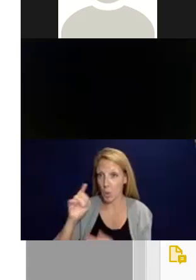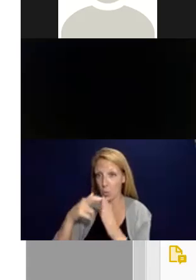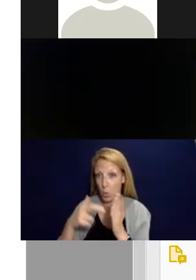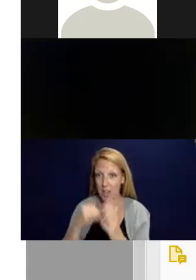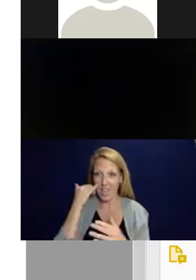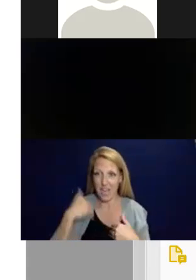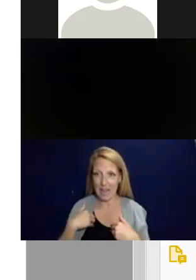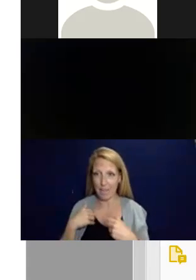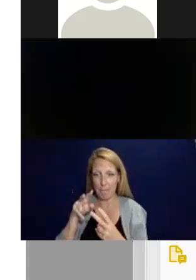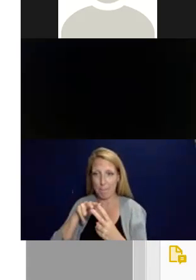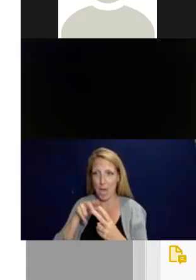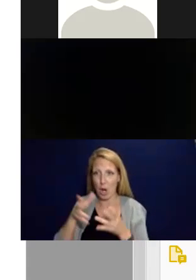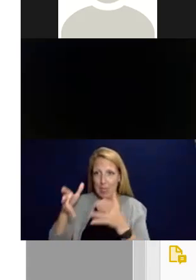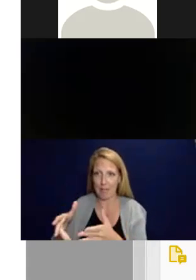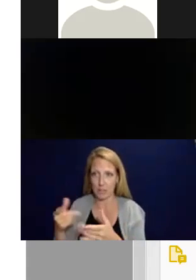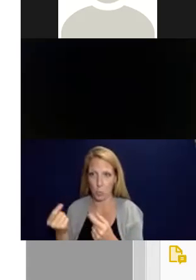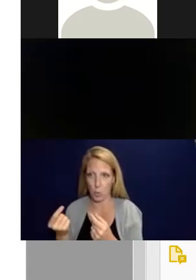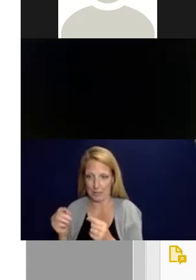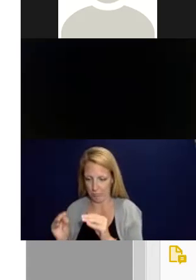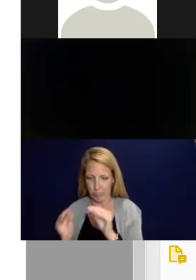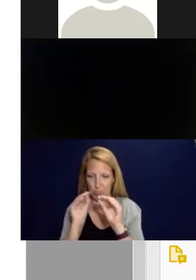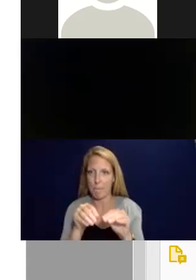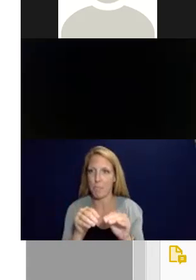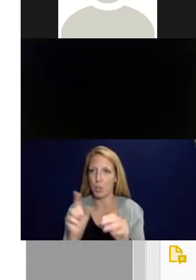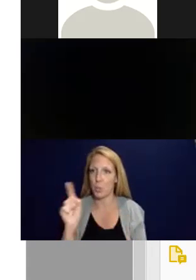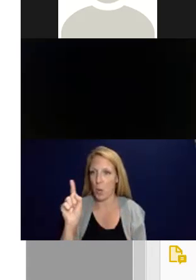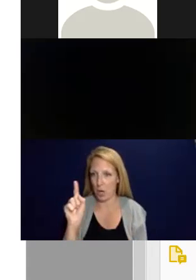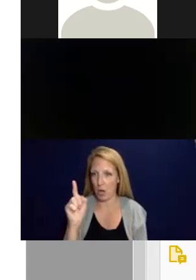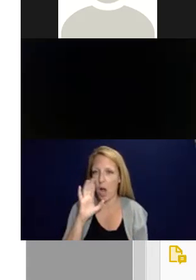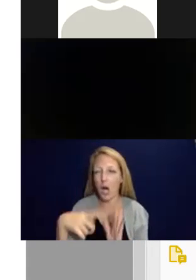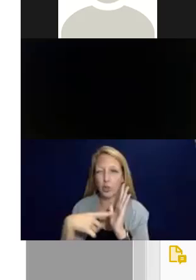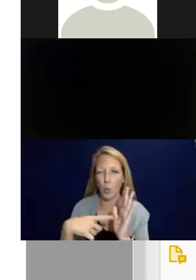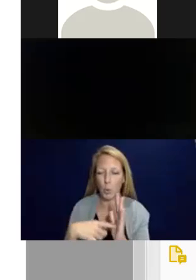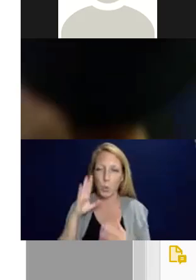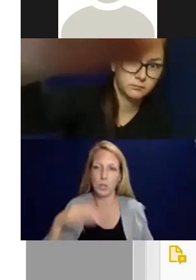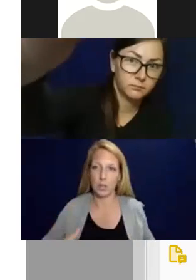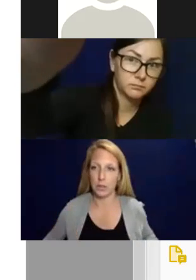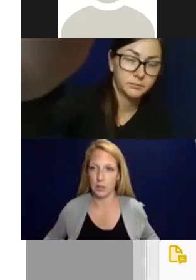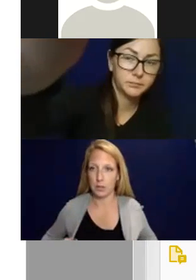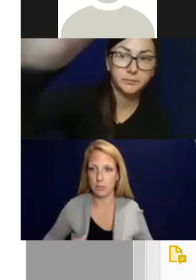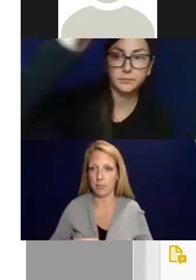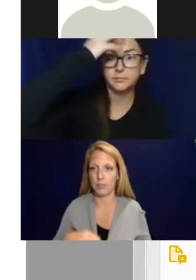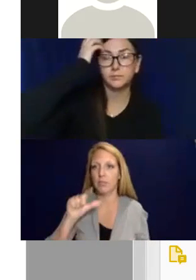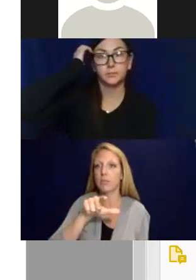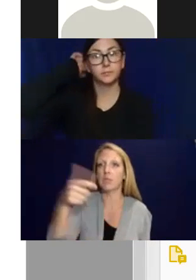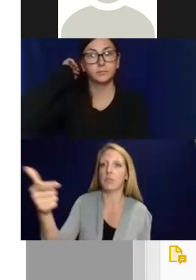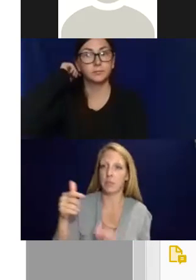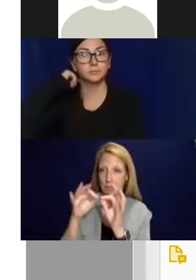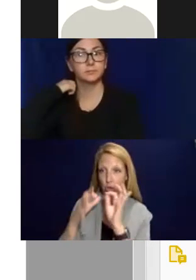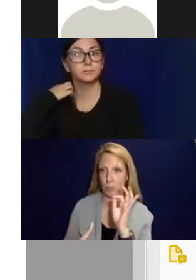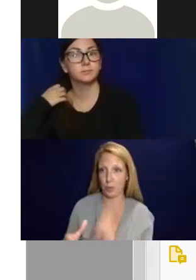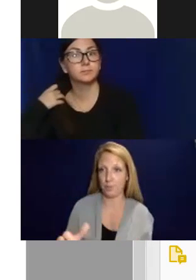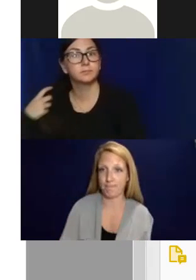I put it? Okay, and we'll do that. We'll do that example here in a second. Okay, all right, thank you. Sure, no